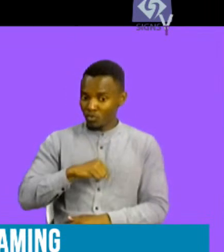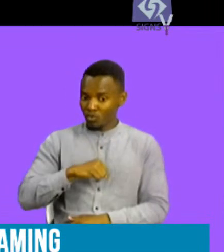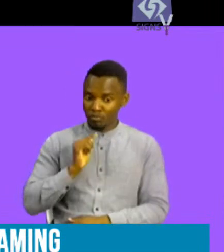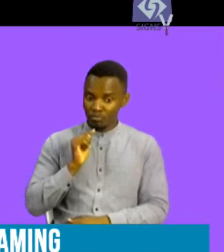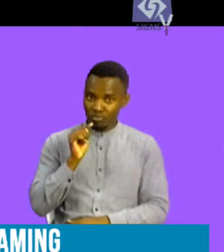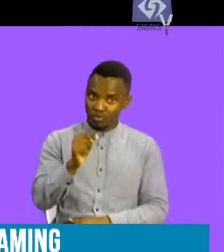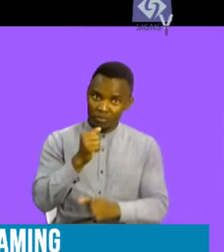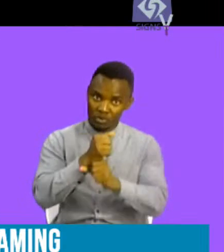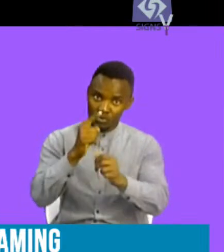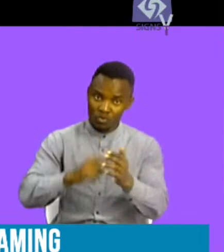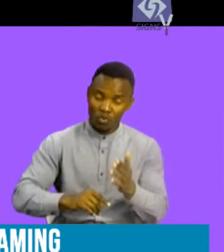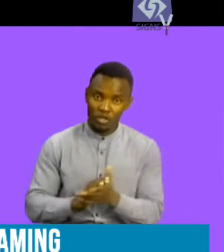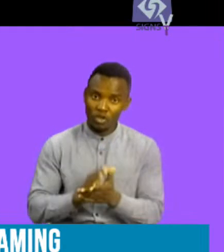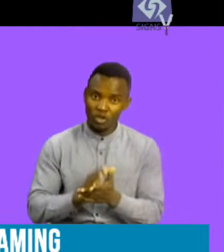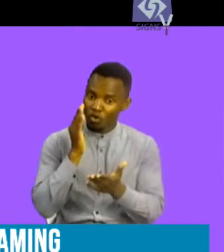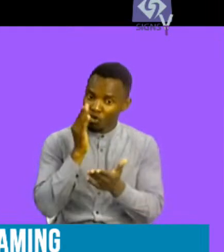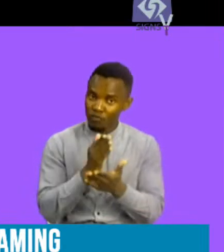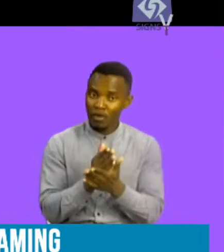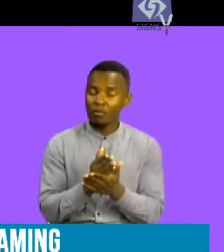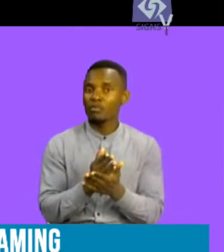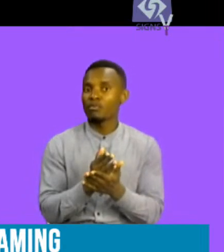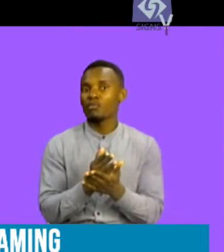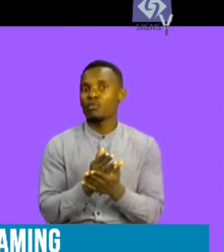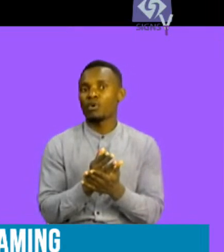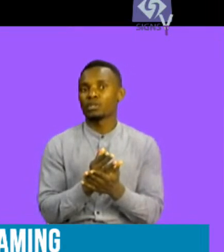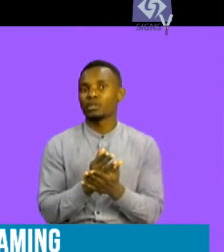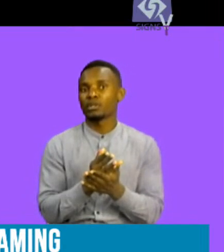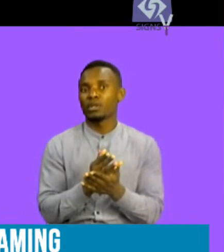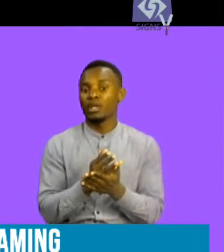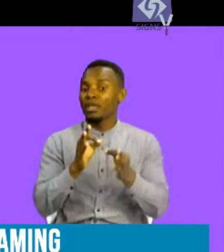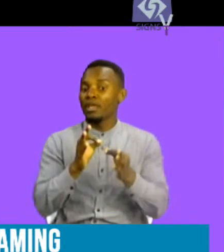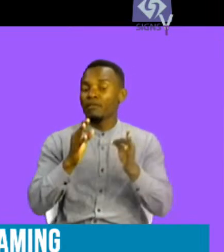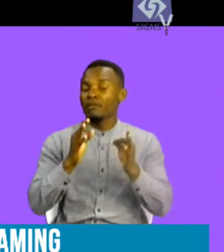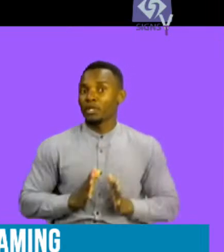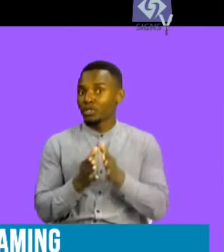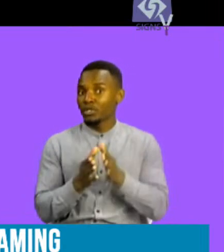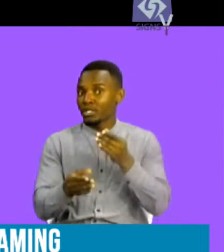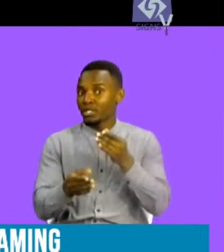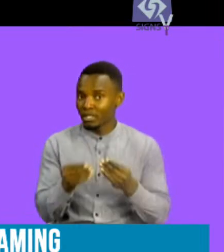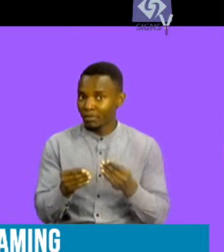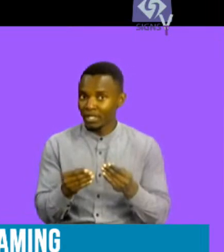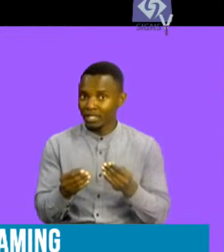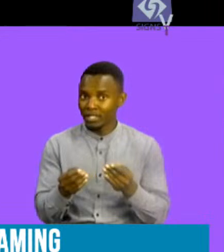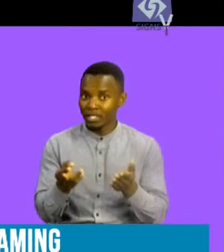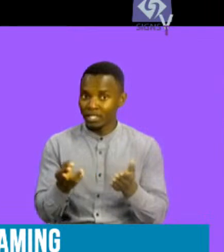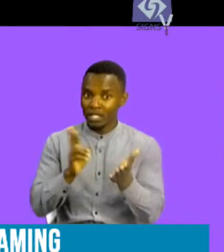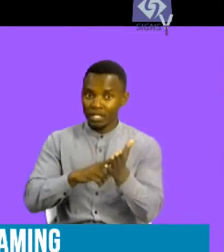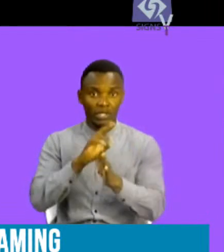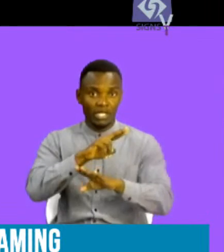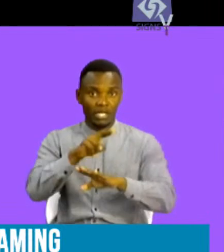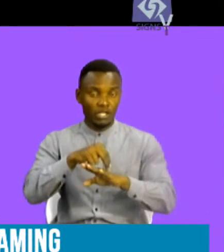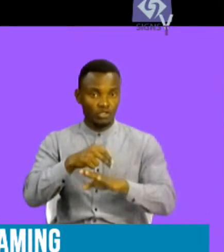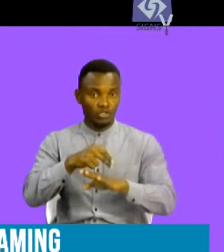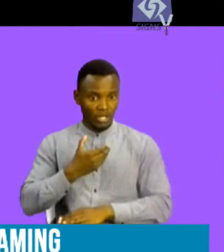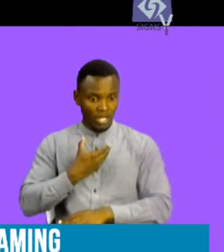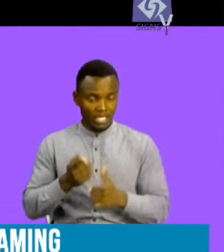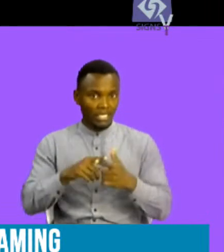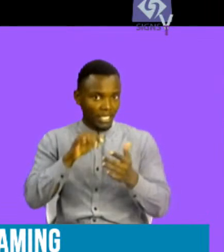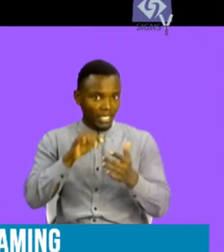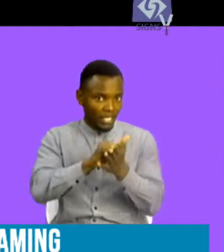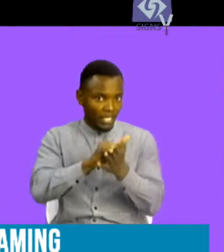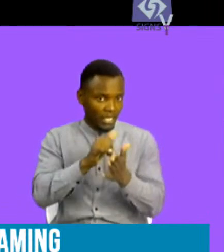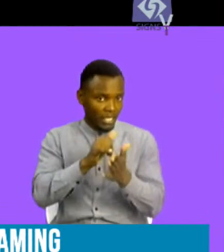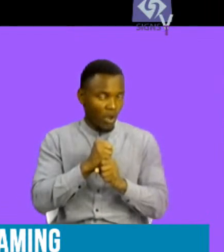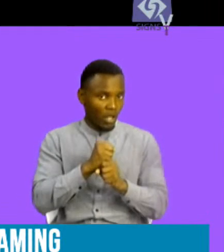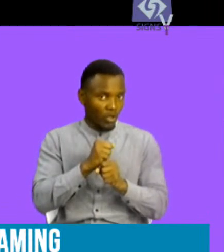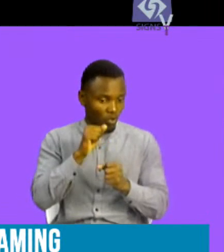registration in the National Council, that is our agenda for that day. If we have a partner willing, for example, to support